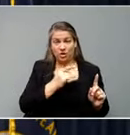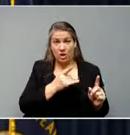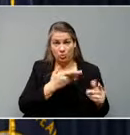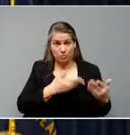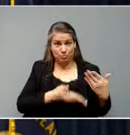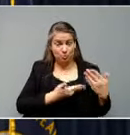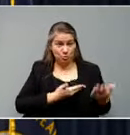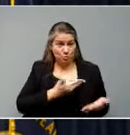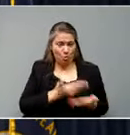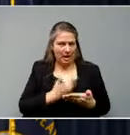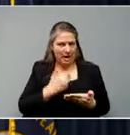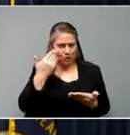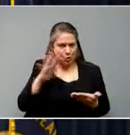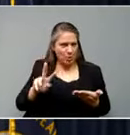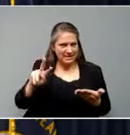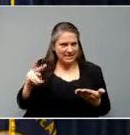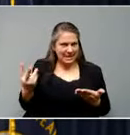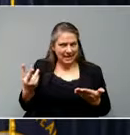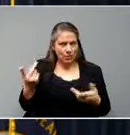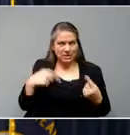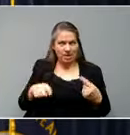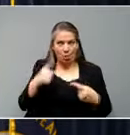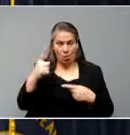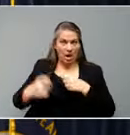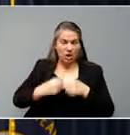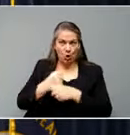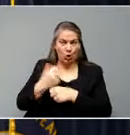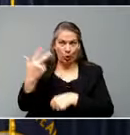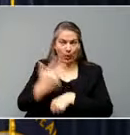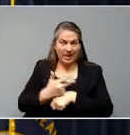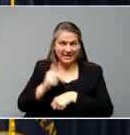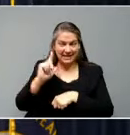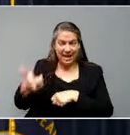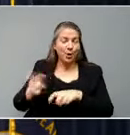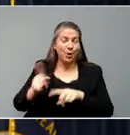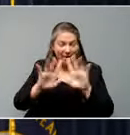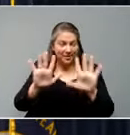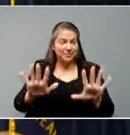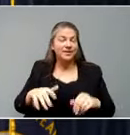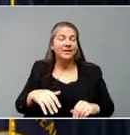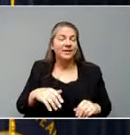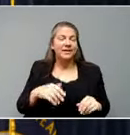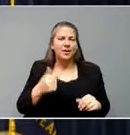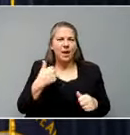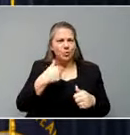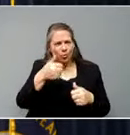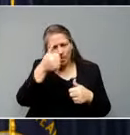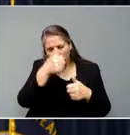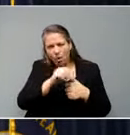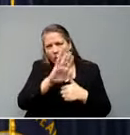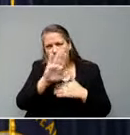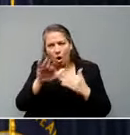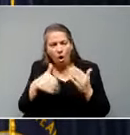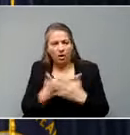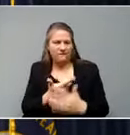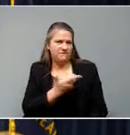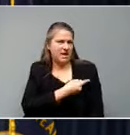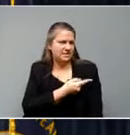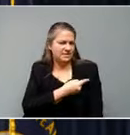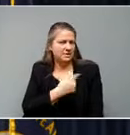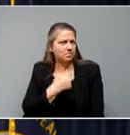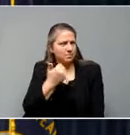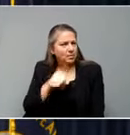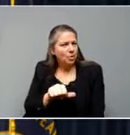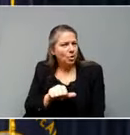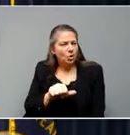know my second was coming a year and 3 days later. But starting that conversation, even over all vaccines, and at that point, with us having